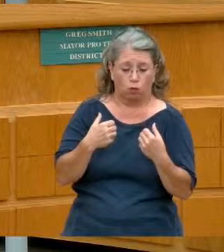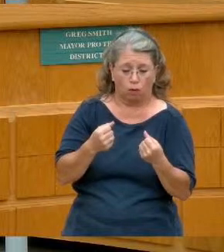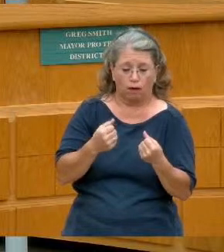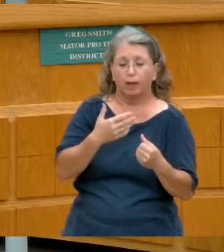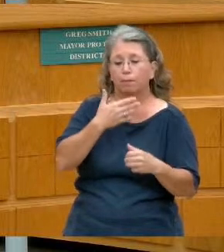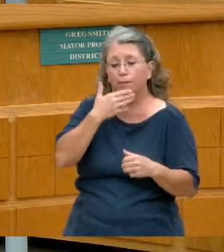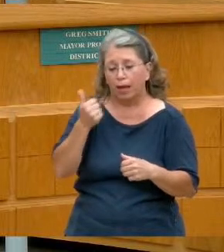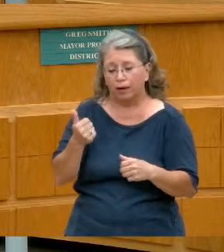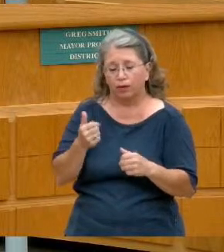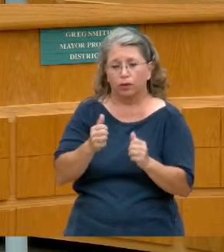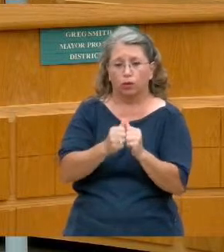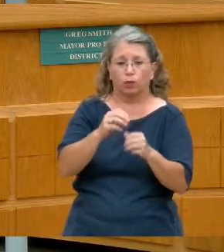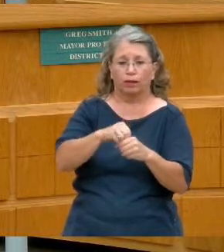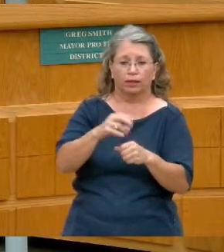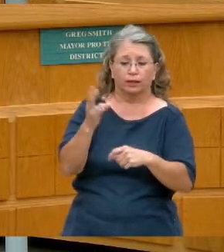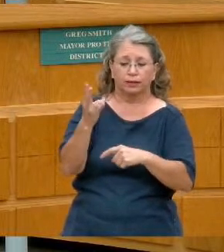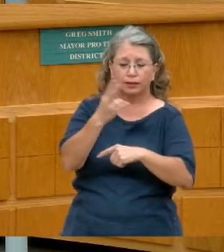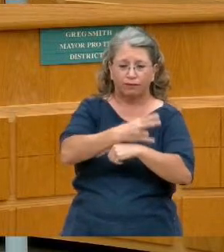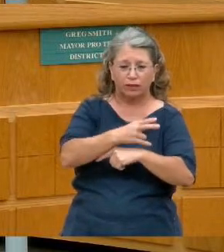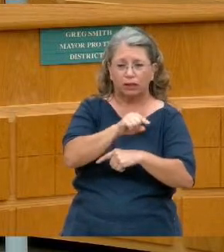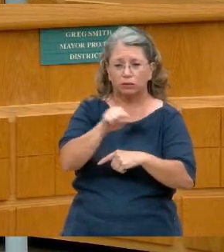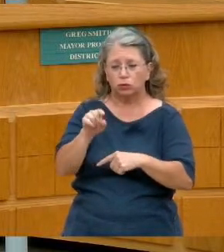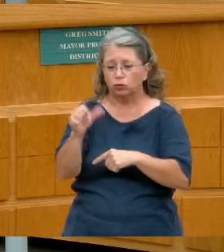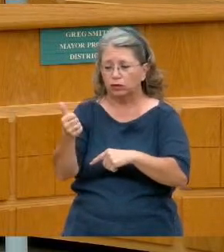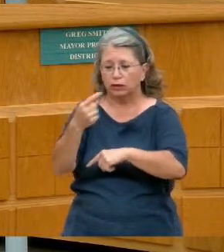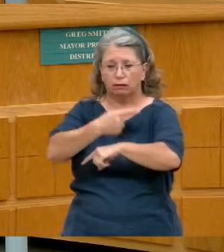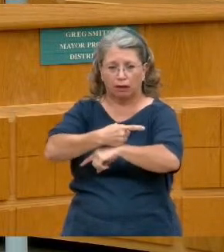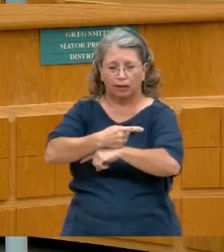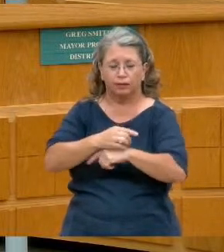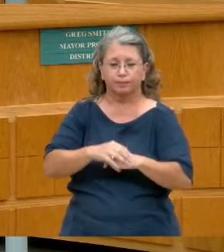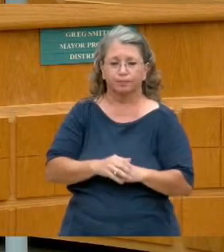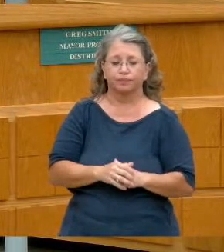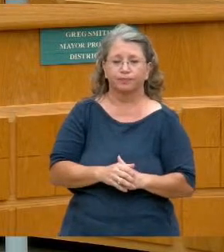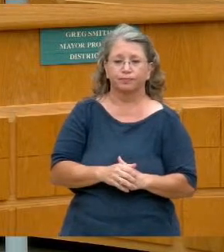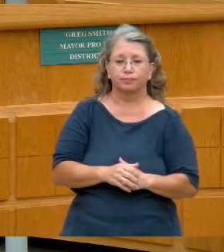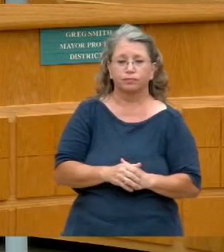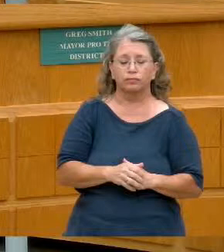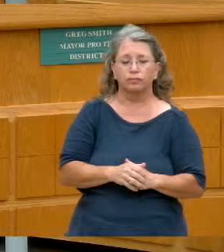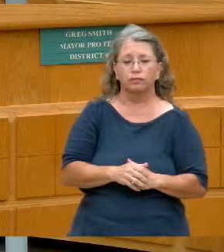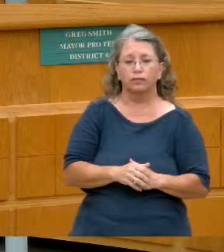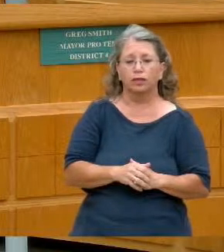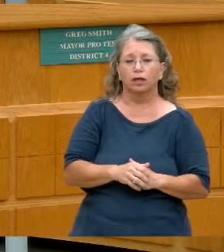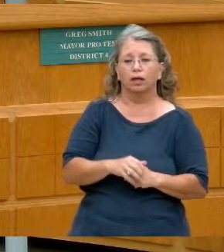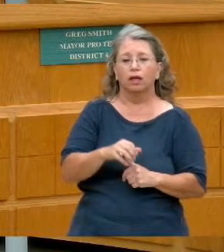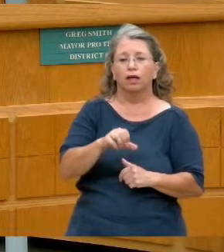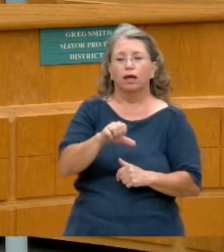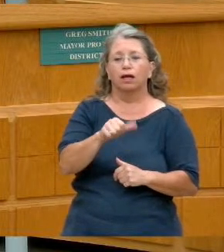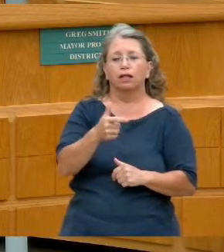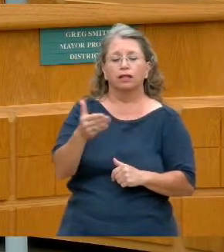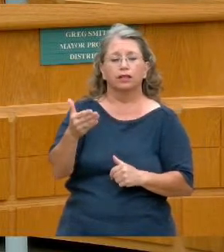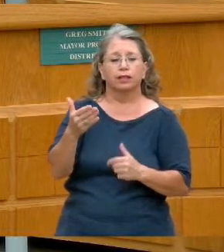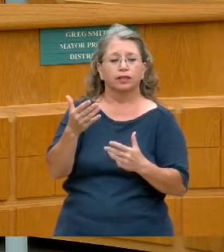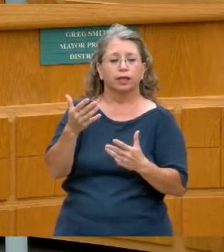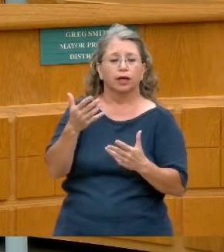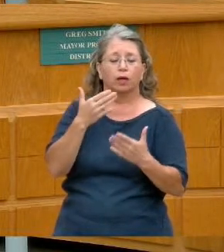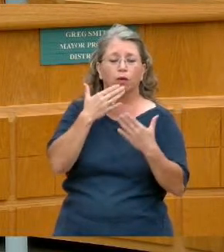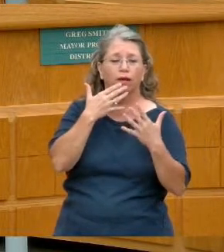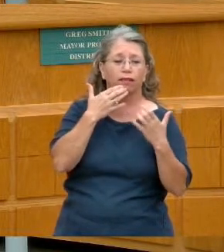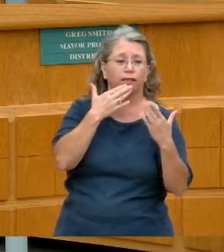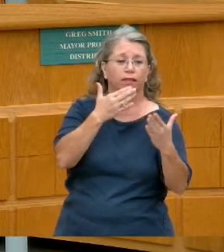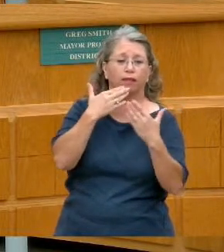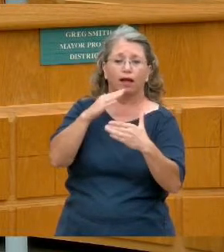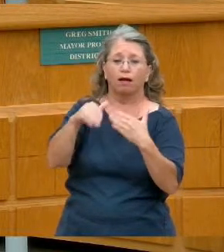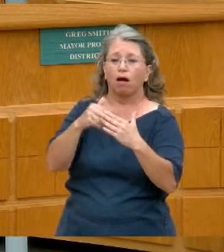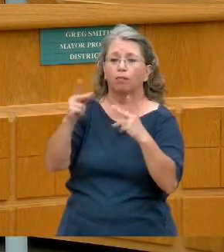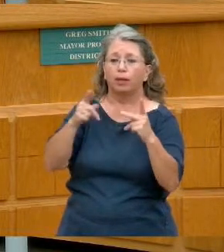on. So the other important issue is I want to bring out is we thank all the COVID plasma donors,